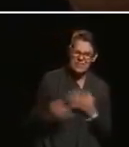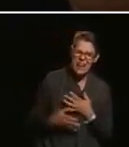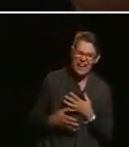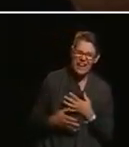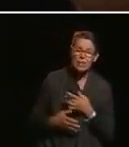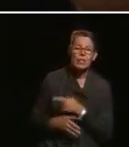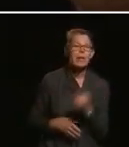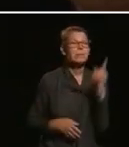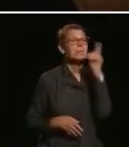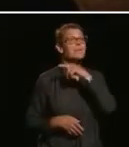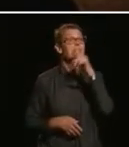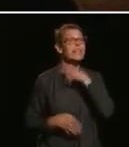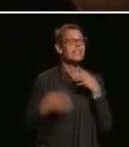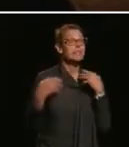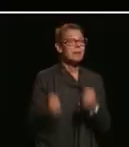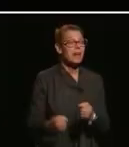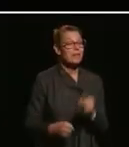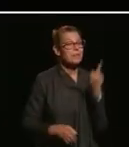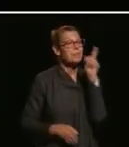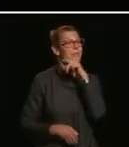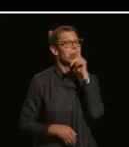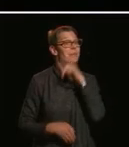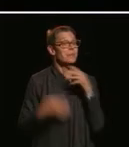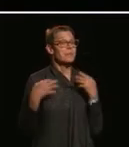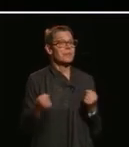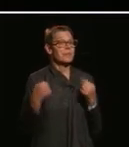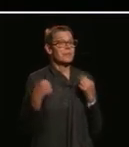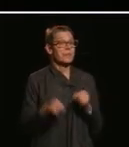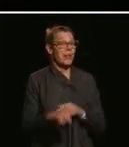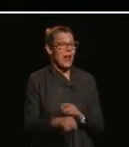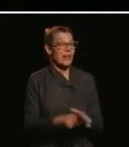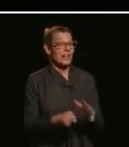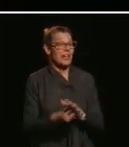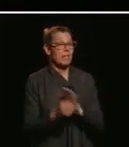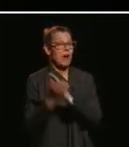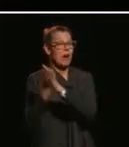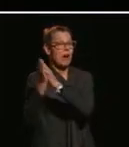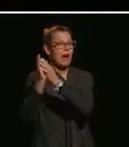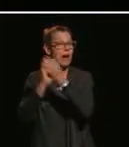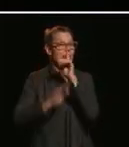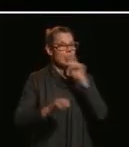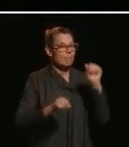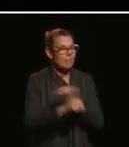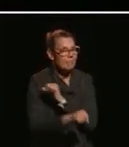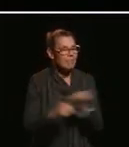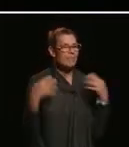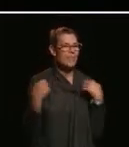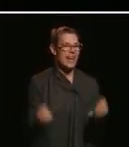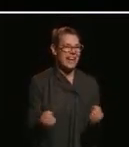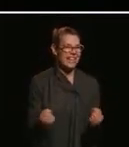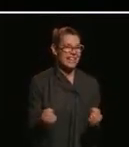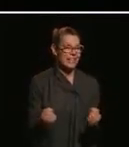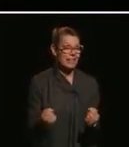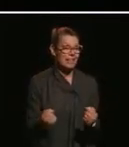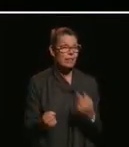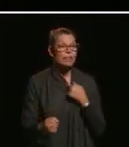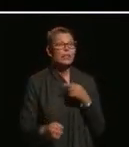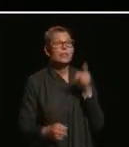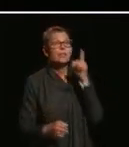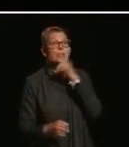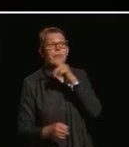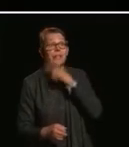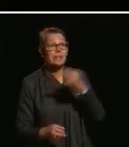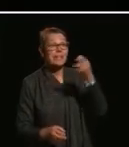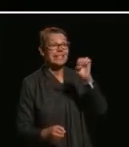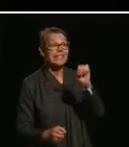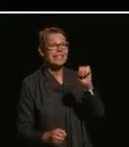If you pretend to be brave long enough, you will be brave. If you pretend to be a hero long enough, you